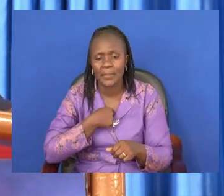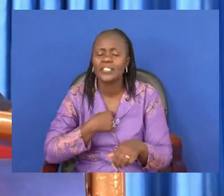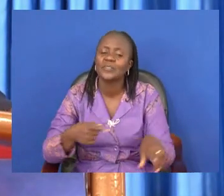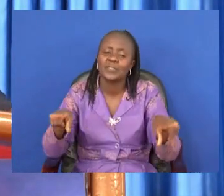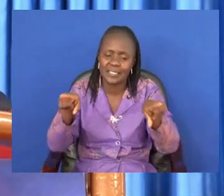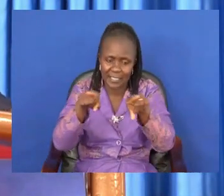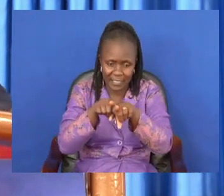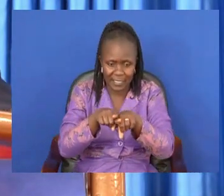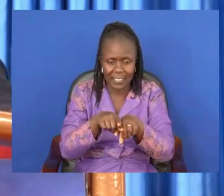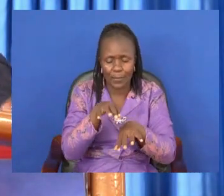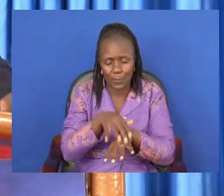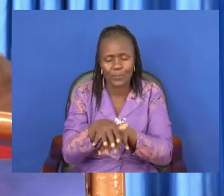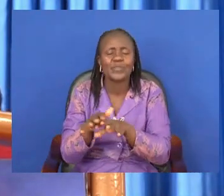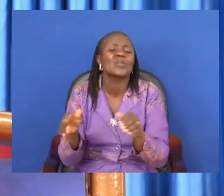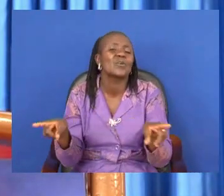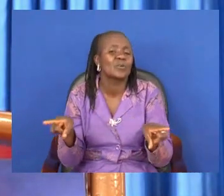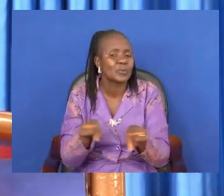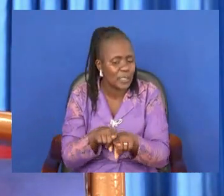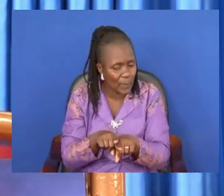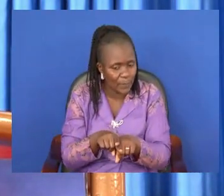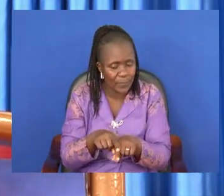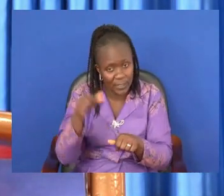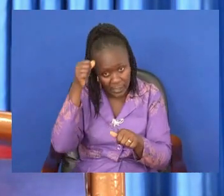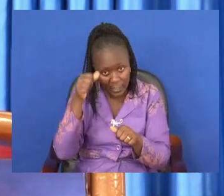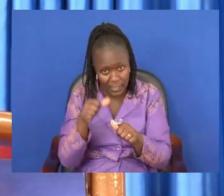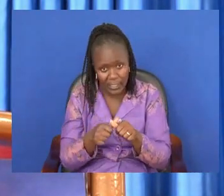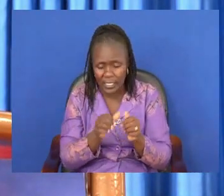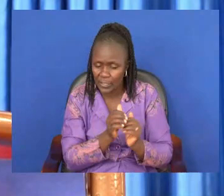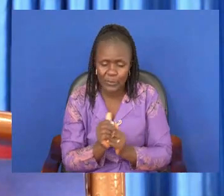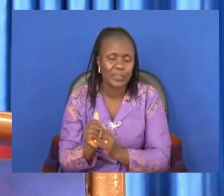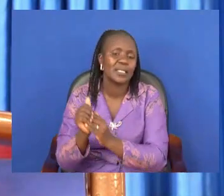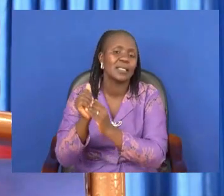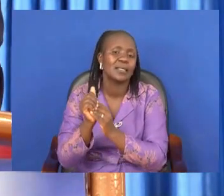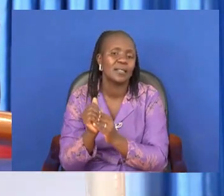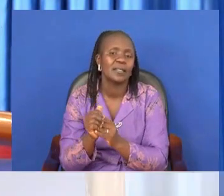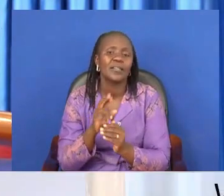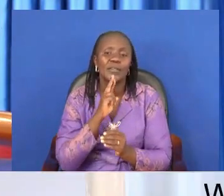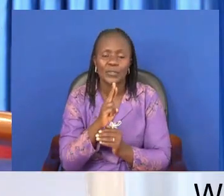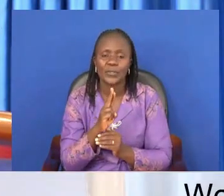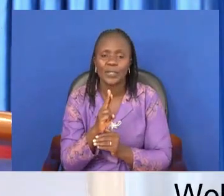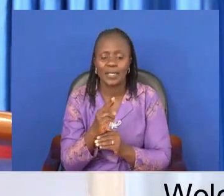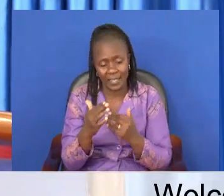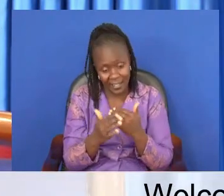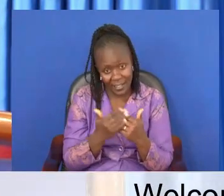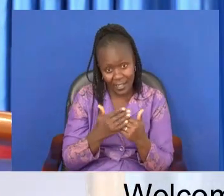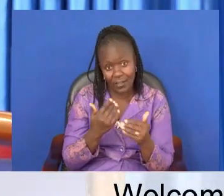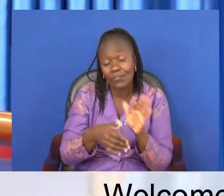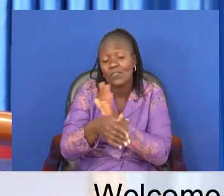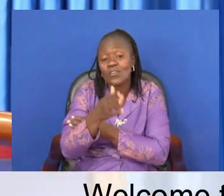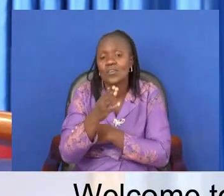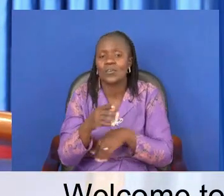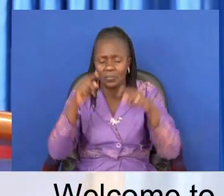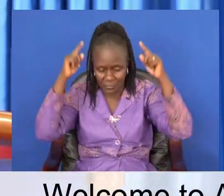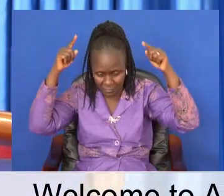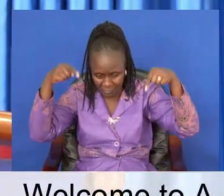on nicely. Yes, I want you to remember that as you lead, you are taking care of God's flock, not